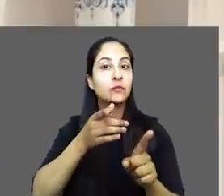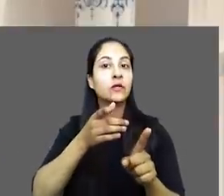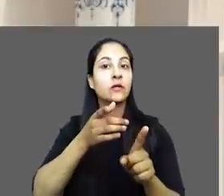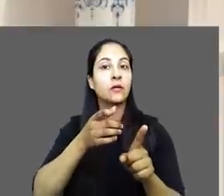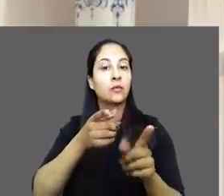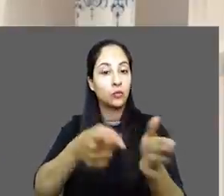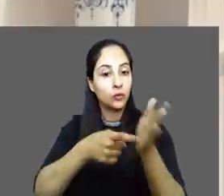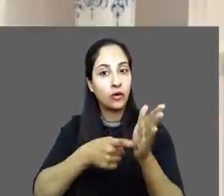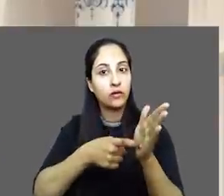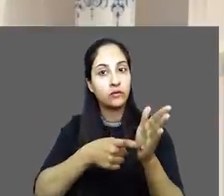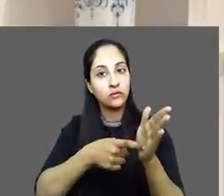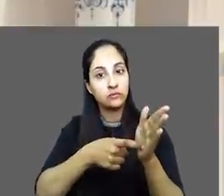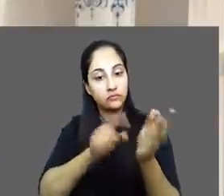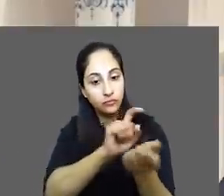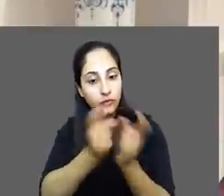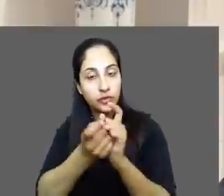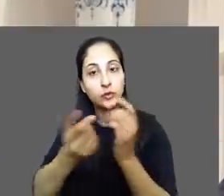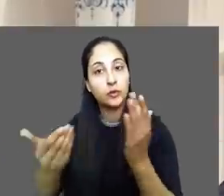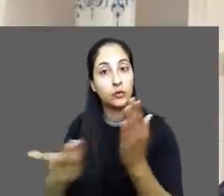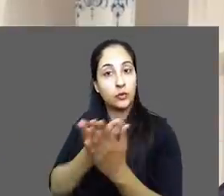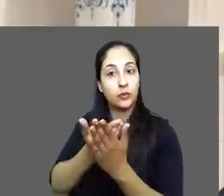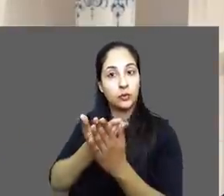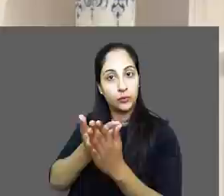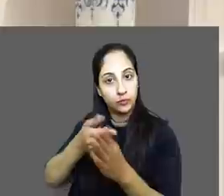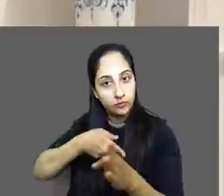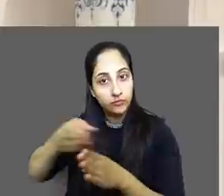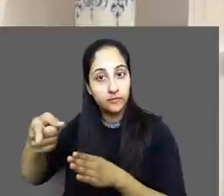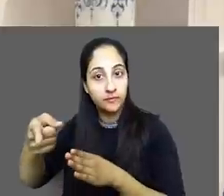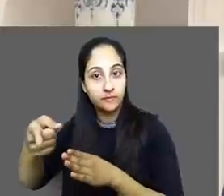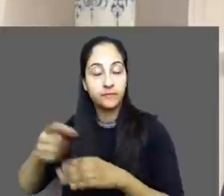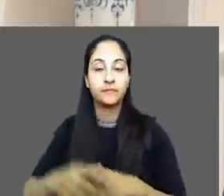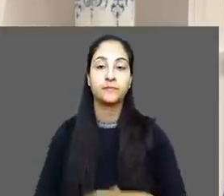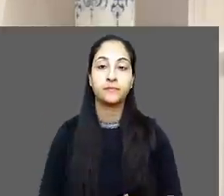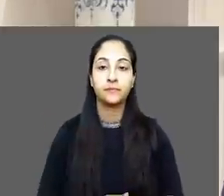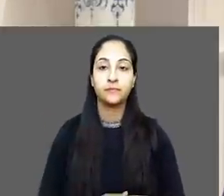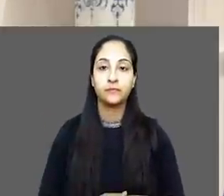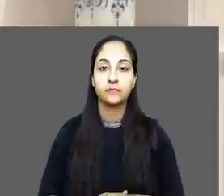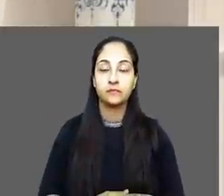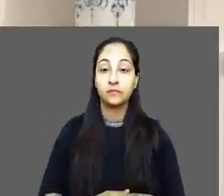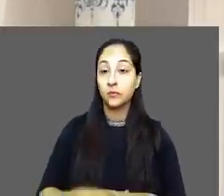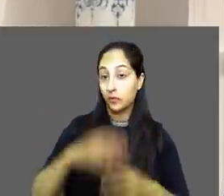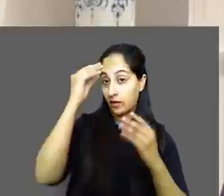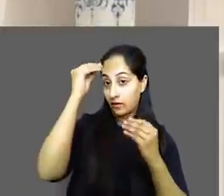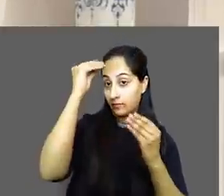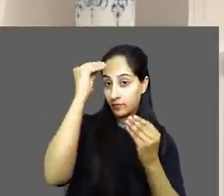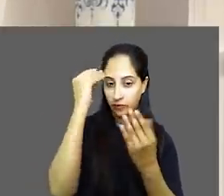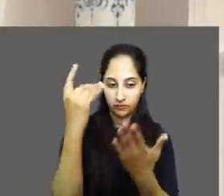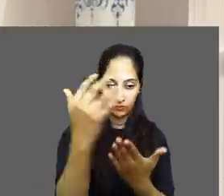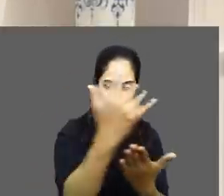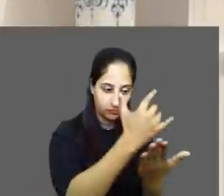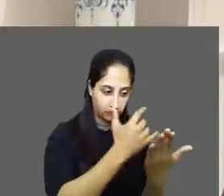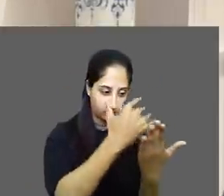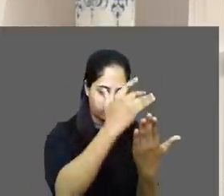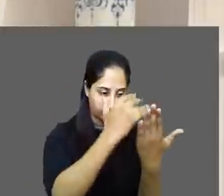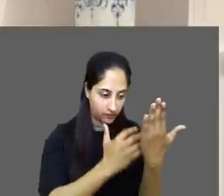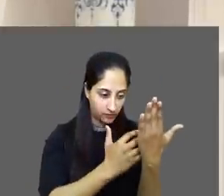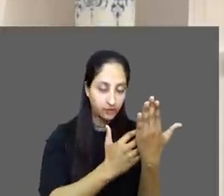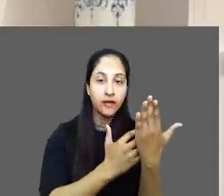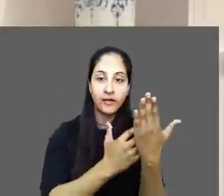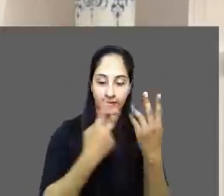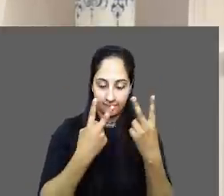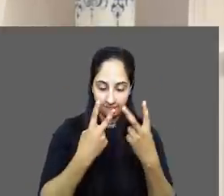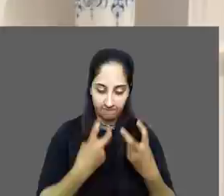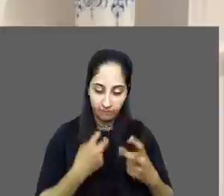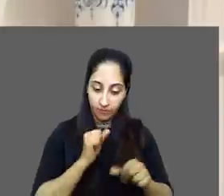pandemic started. So, you know, these are important things for all of us to take into account and keep in mind as we think about our